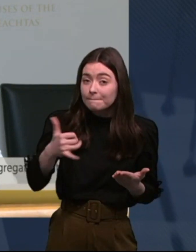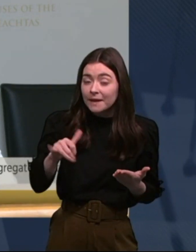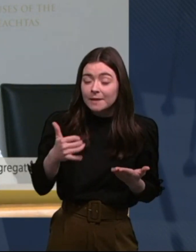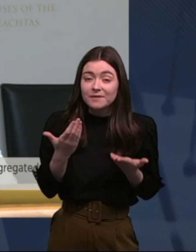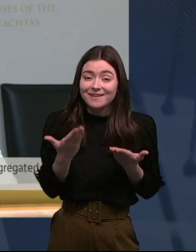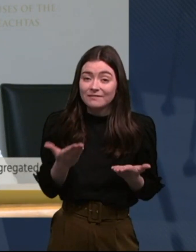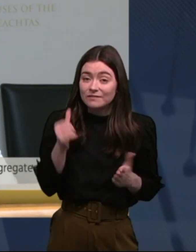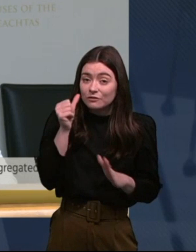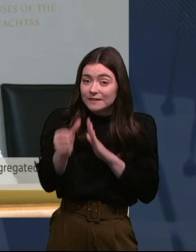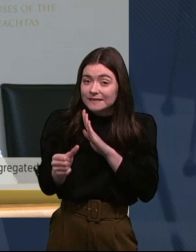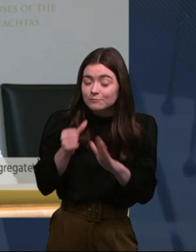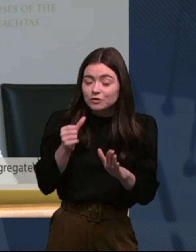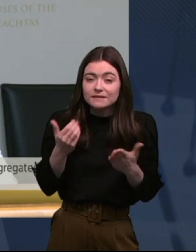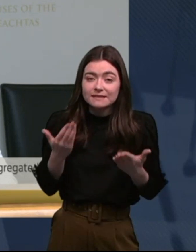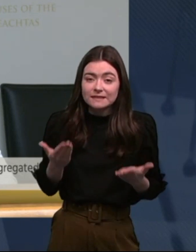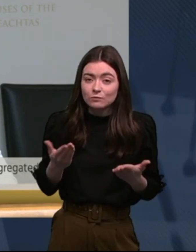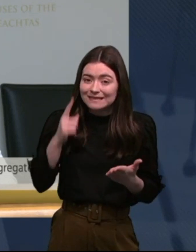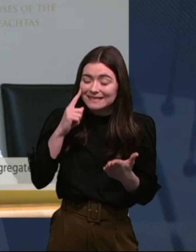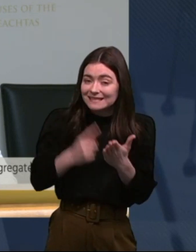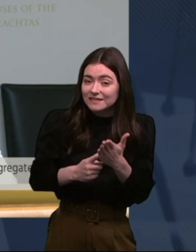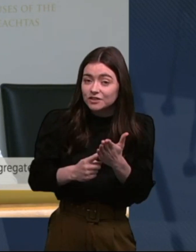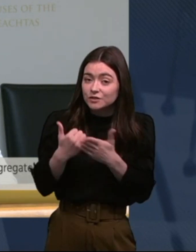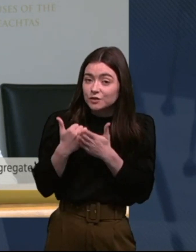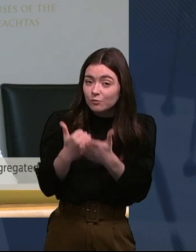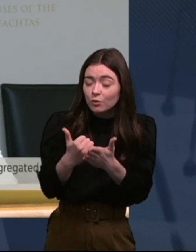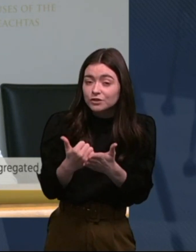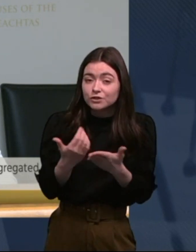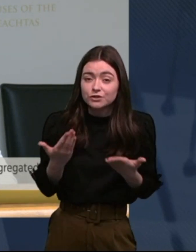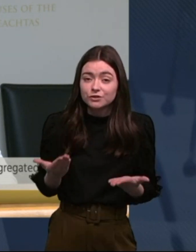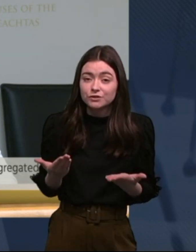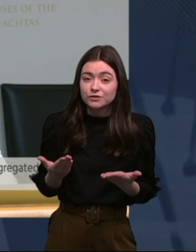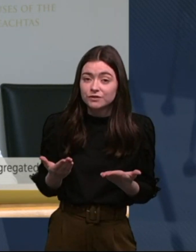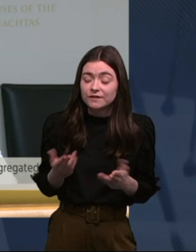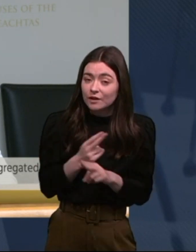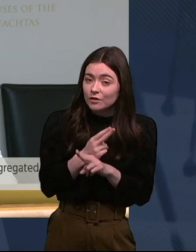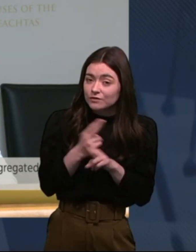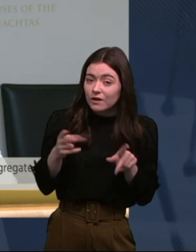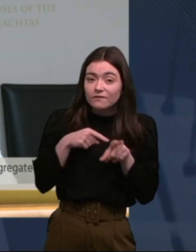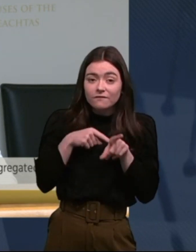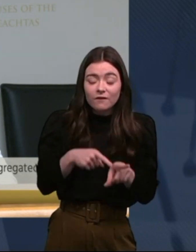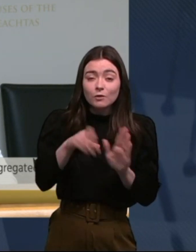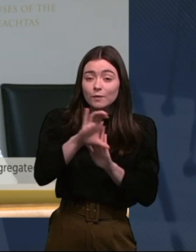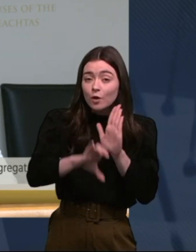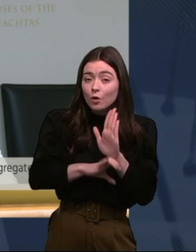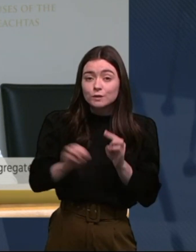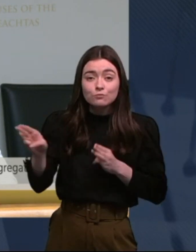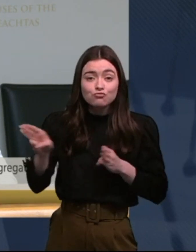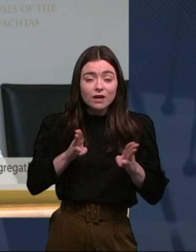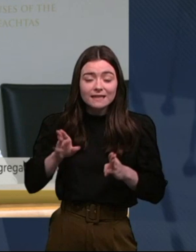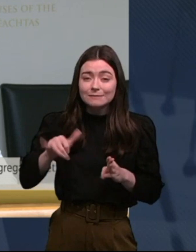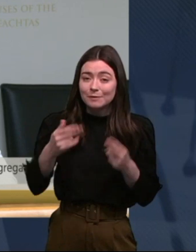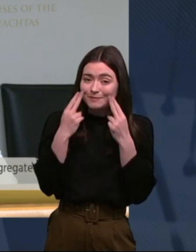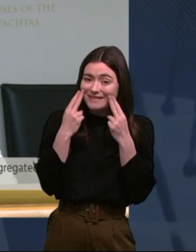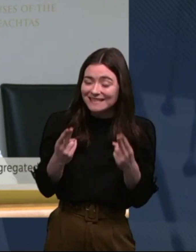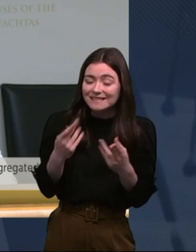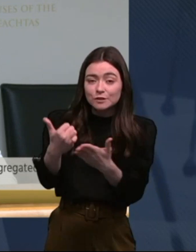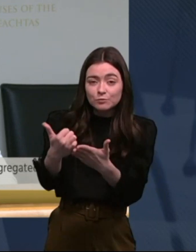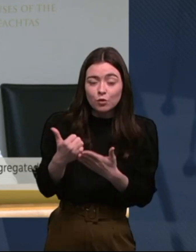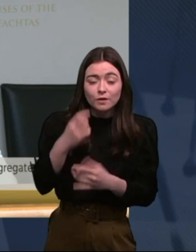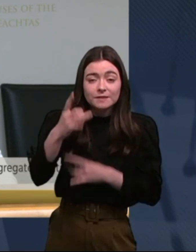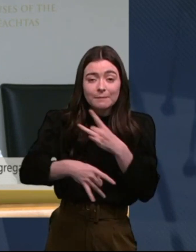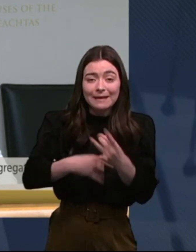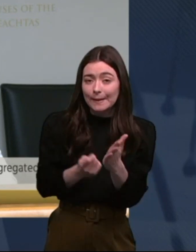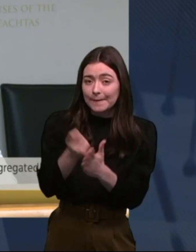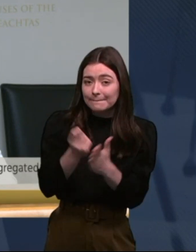having experiences with decision supporters that are not in keeping with the codes of practice, they may require support to make